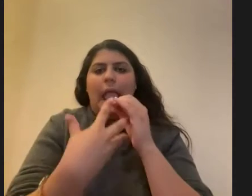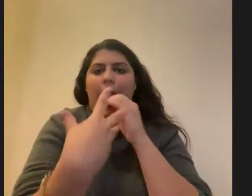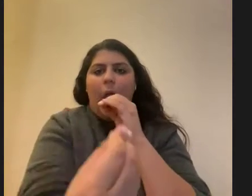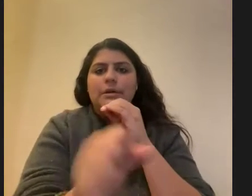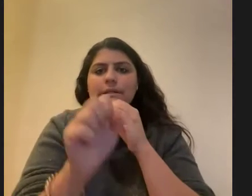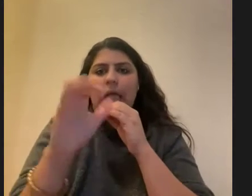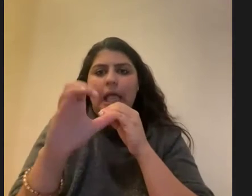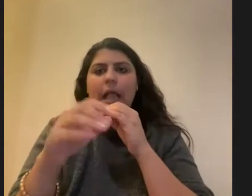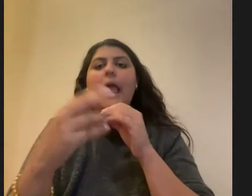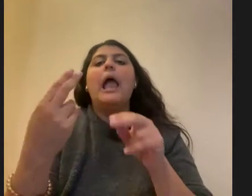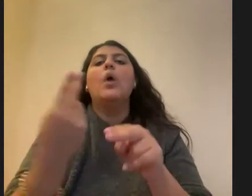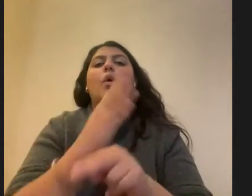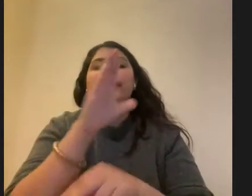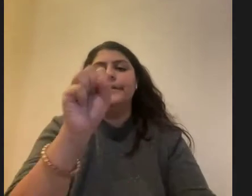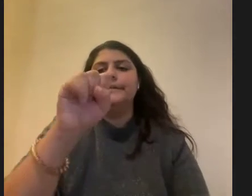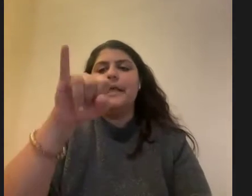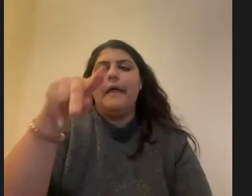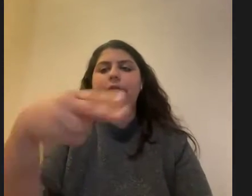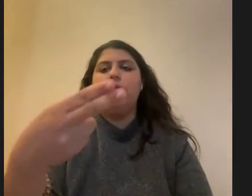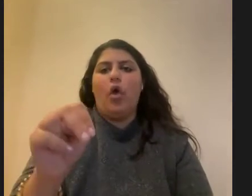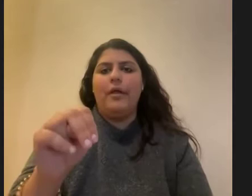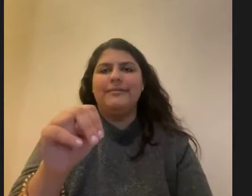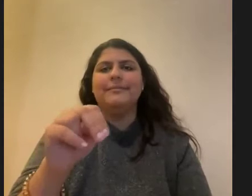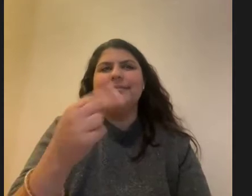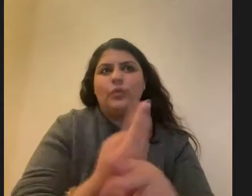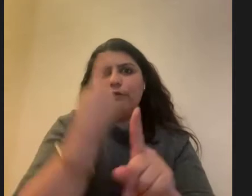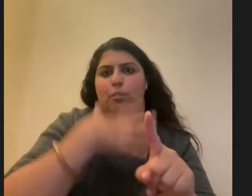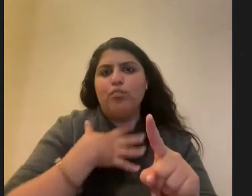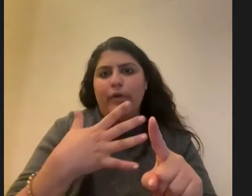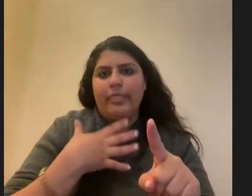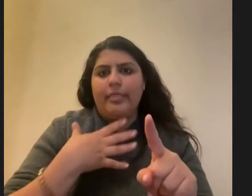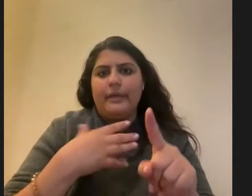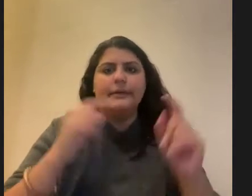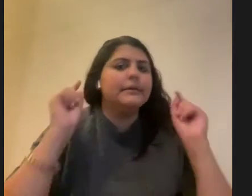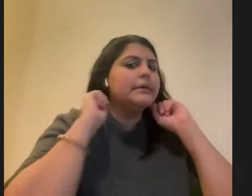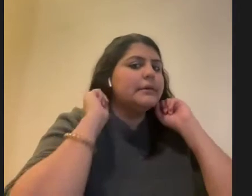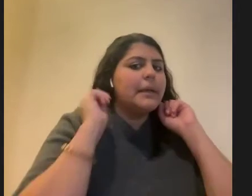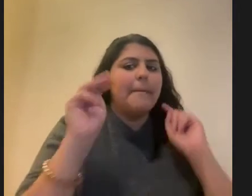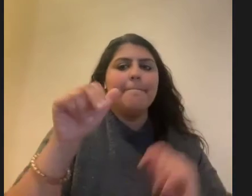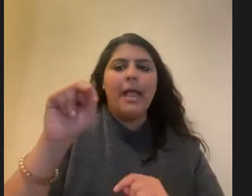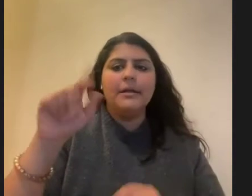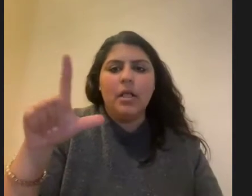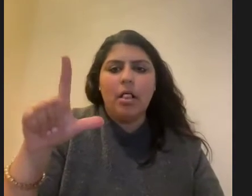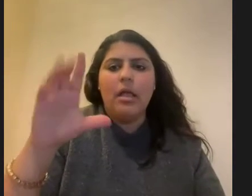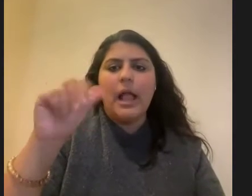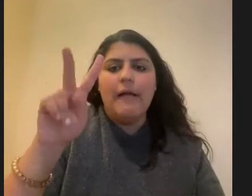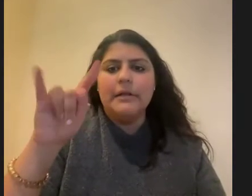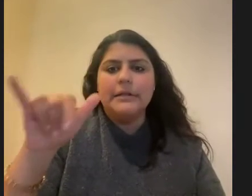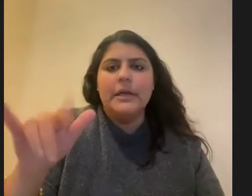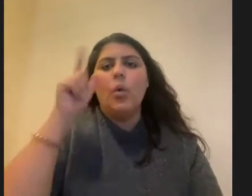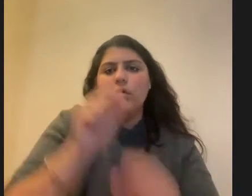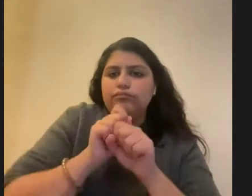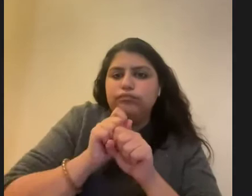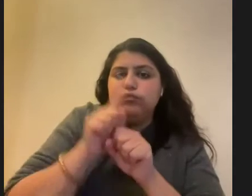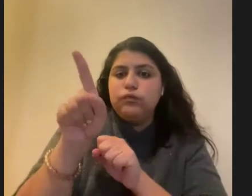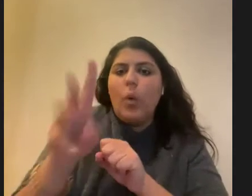using their siphon, which is how they breathe, and it's going to be like located in their mantle cavity. They're going to shoot the water then